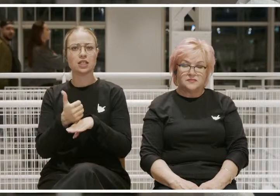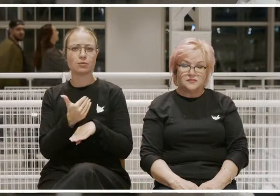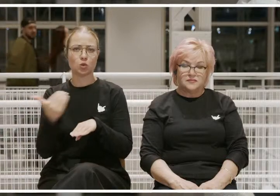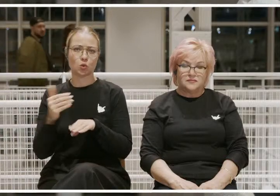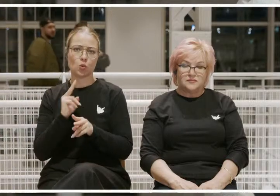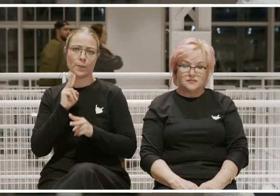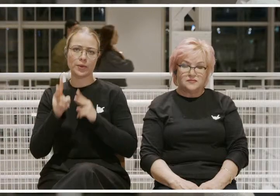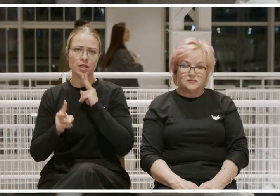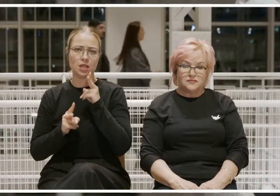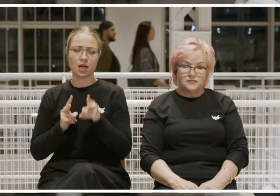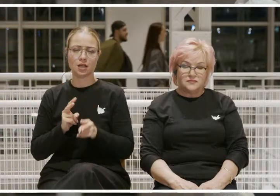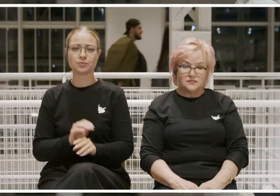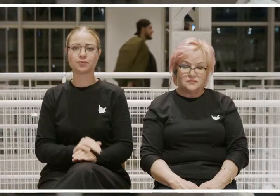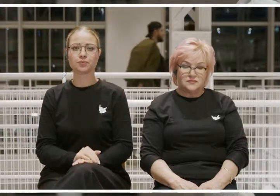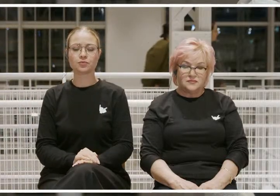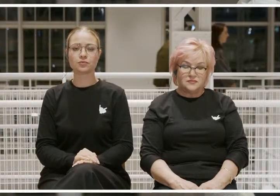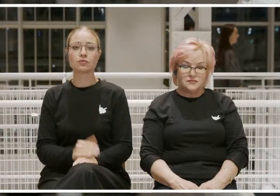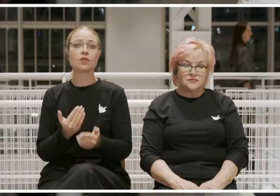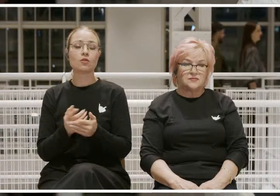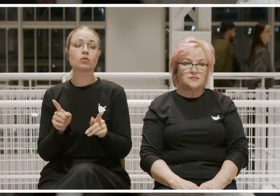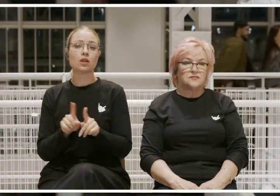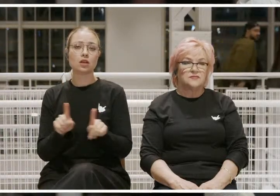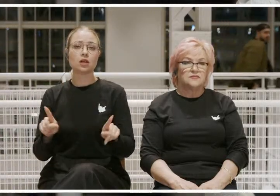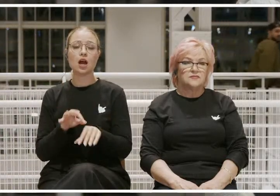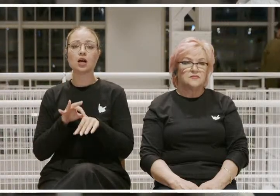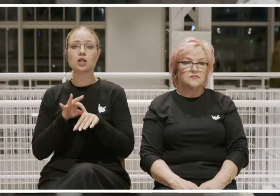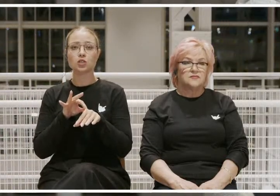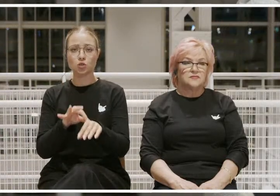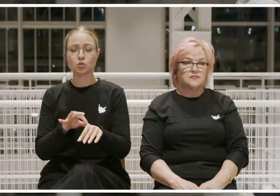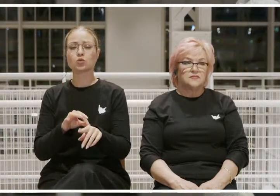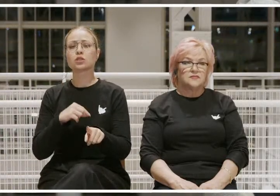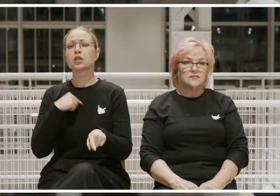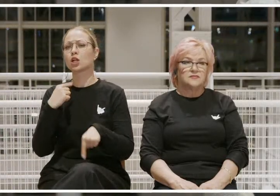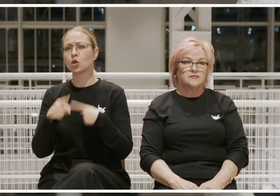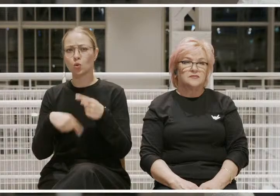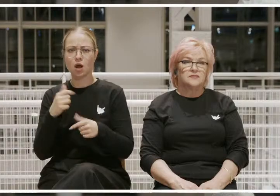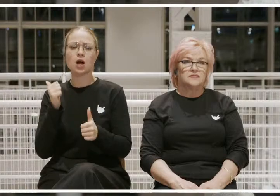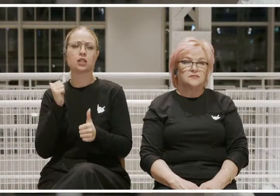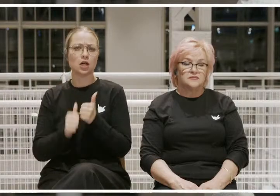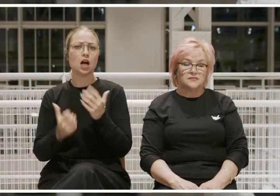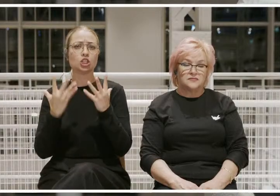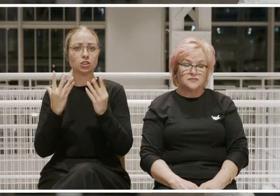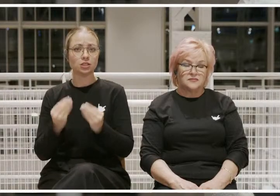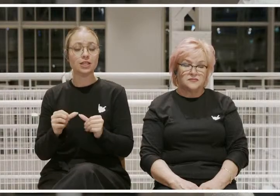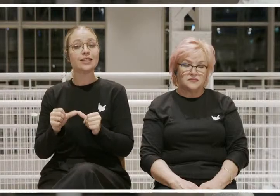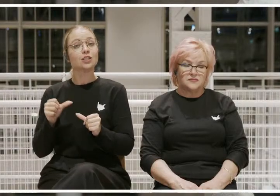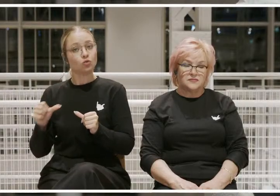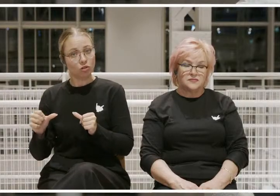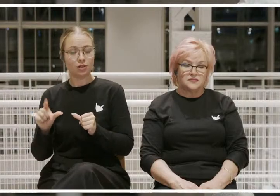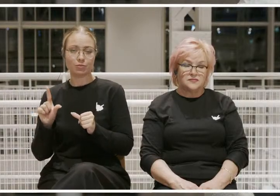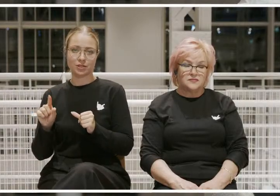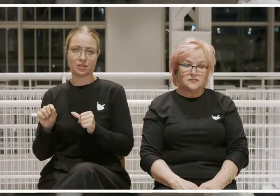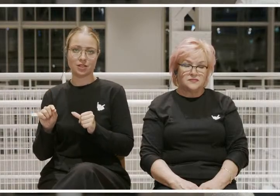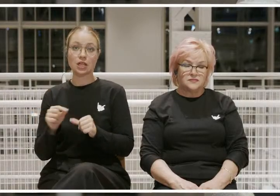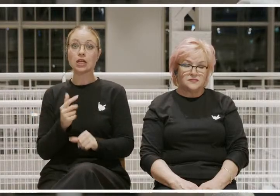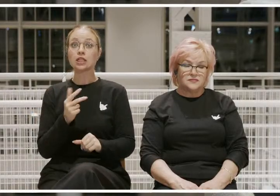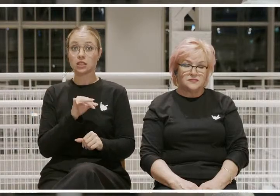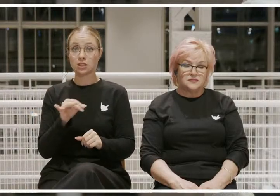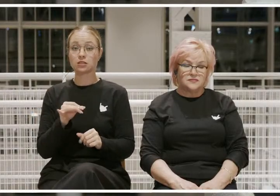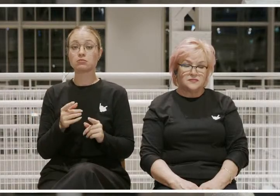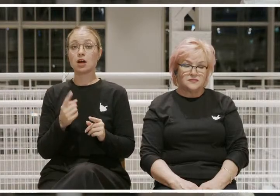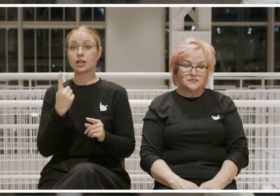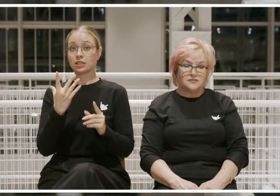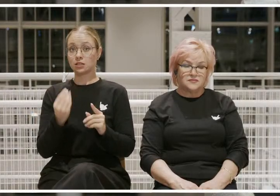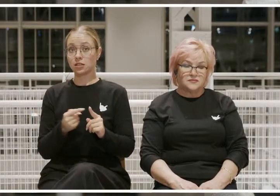held regularly at selected venues, every day except Mondays, 3 times a day. And we